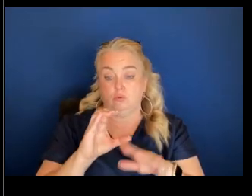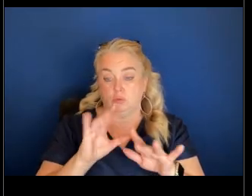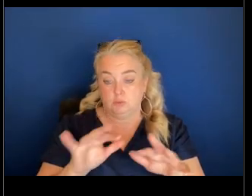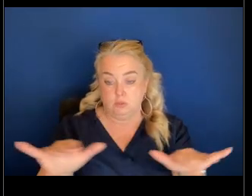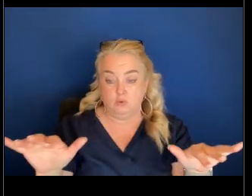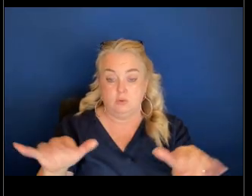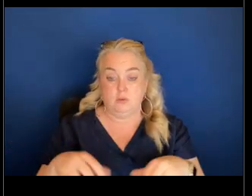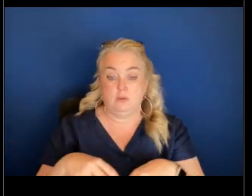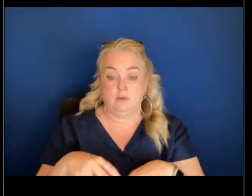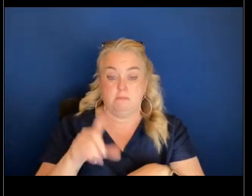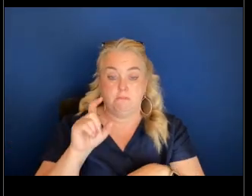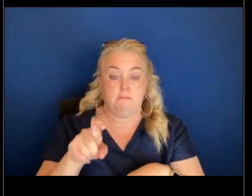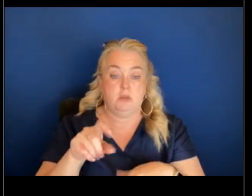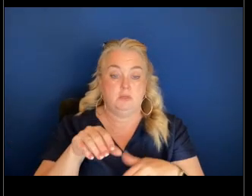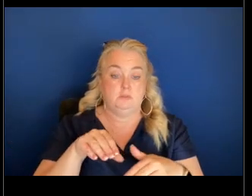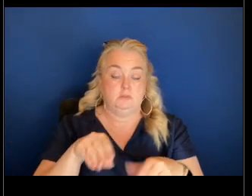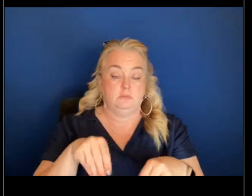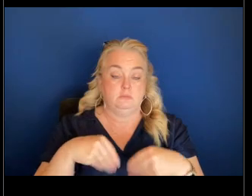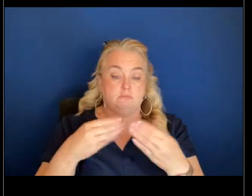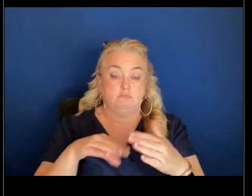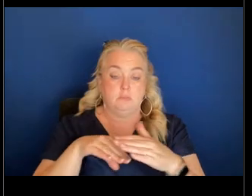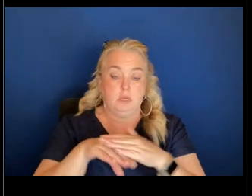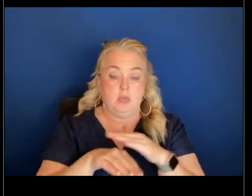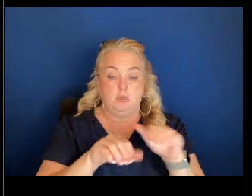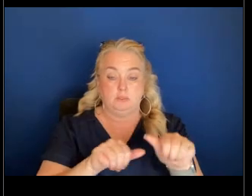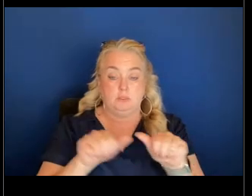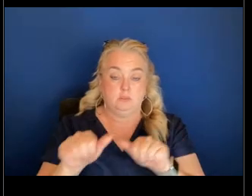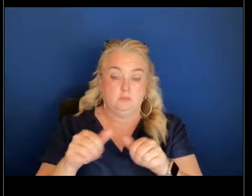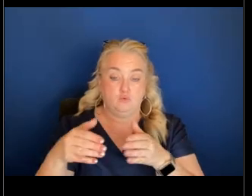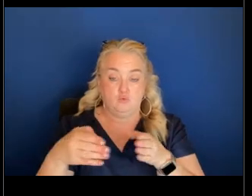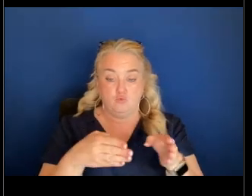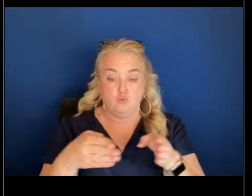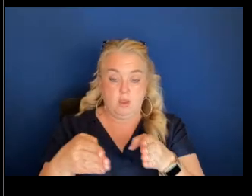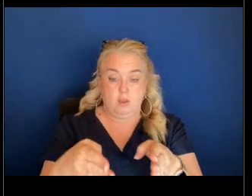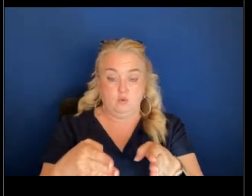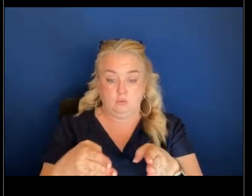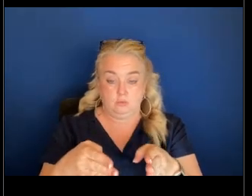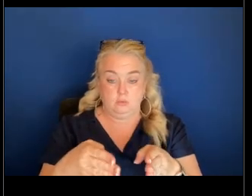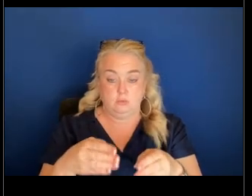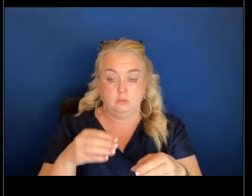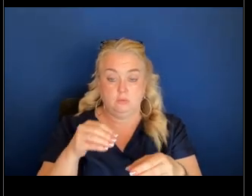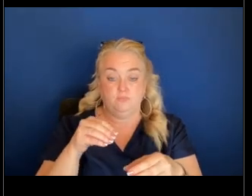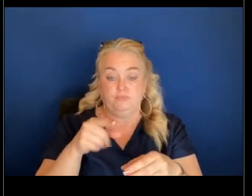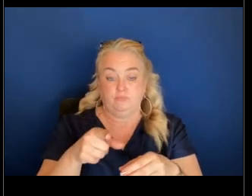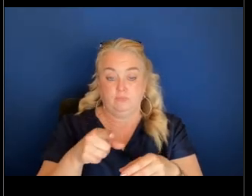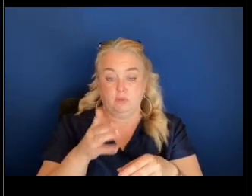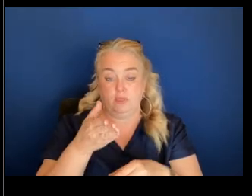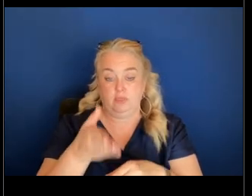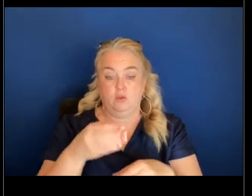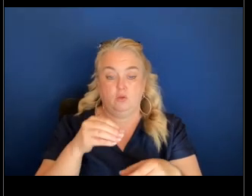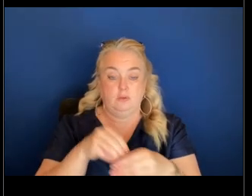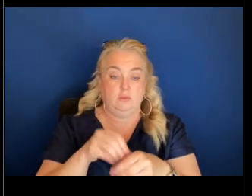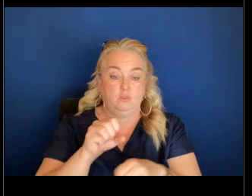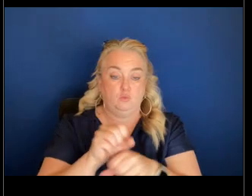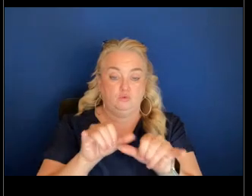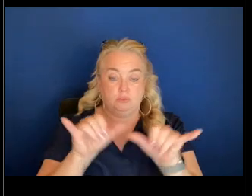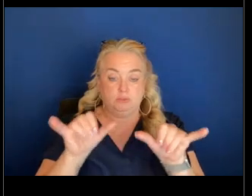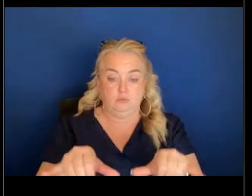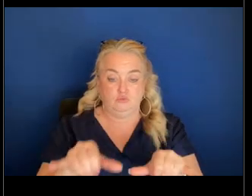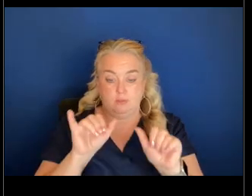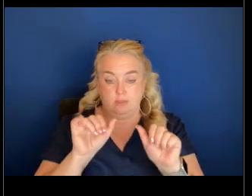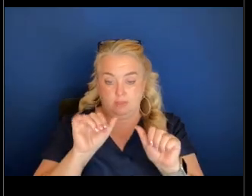computer, etc., must be on an accessible route and be placed at a workstation